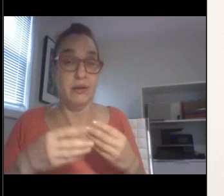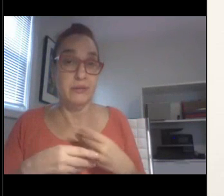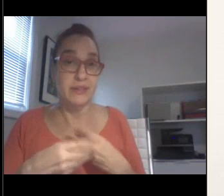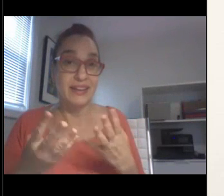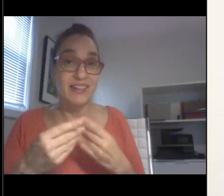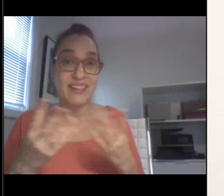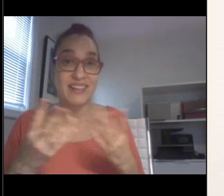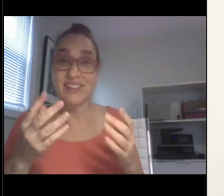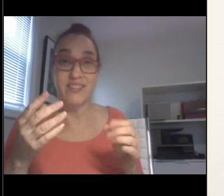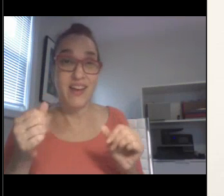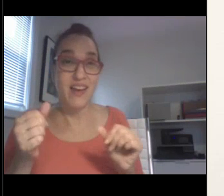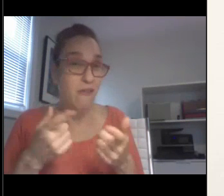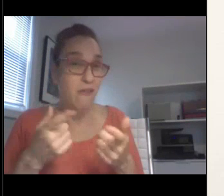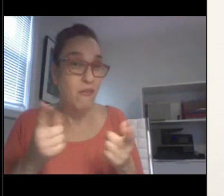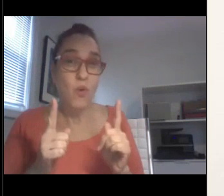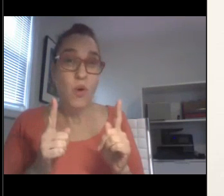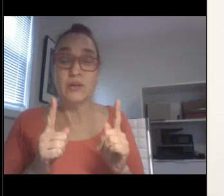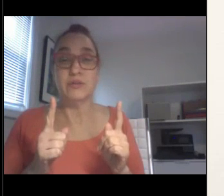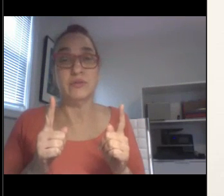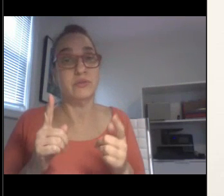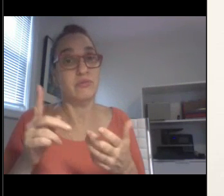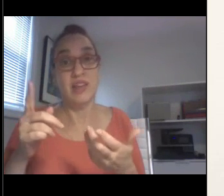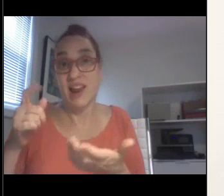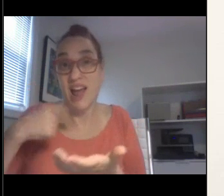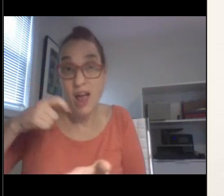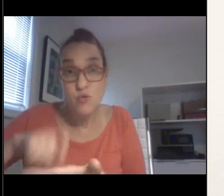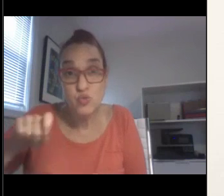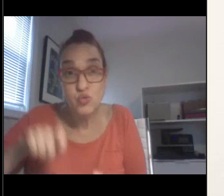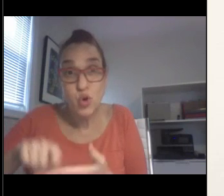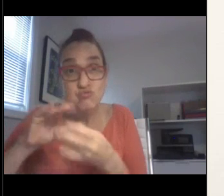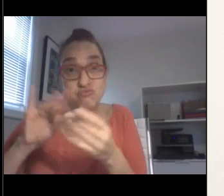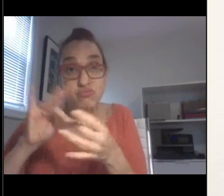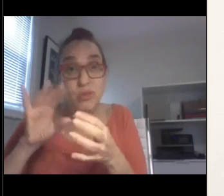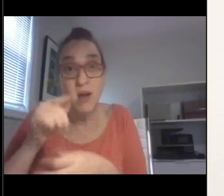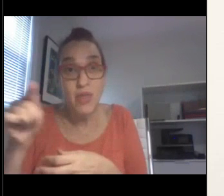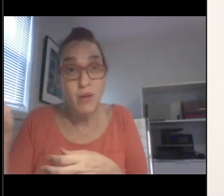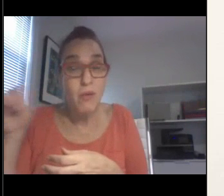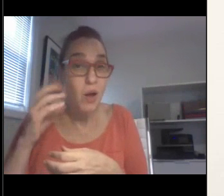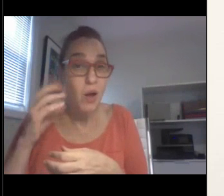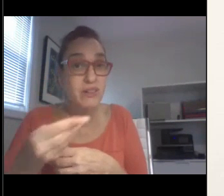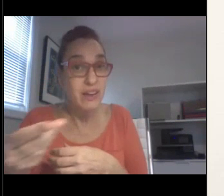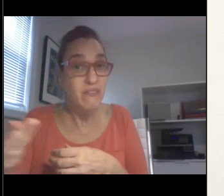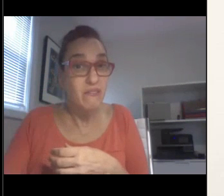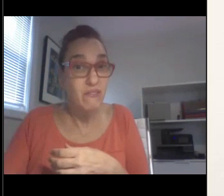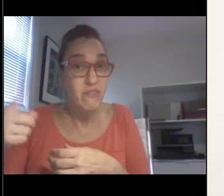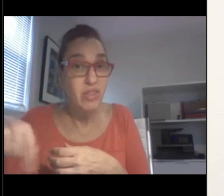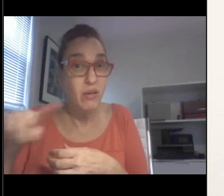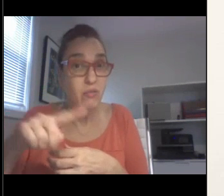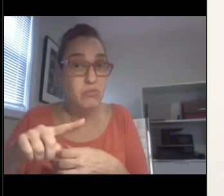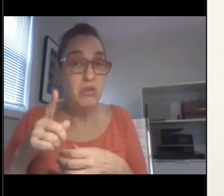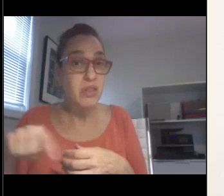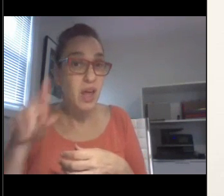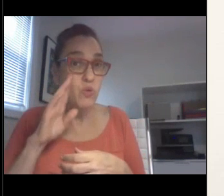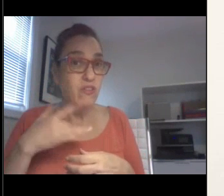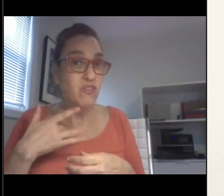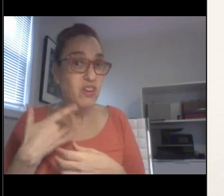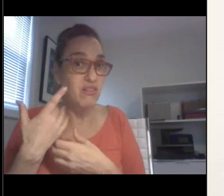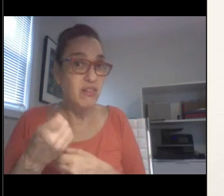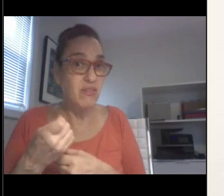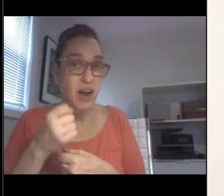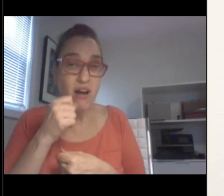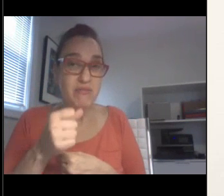copy of whatever it is that I wrote about them so that we can be in conversation about it, and I wouldn't feel like they would feel confident that I wasn't putting out a